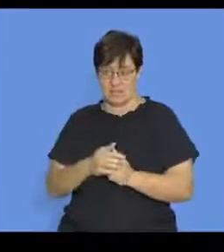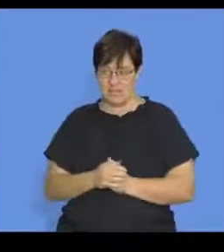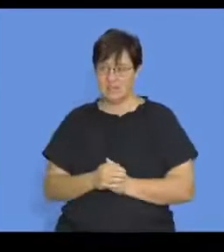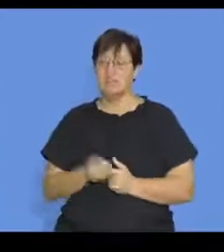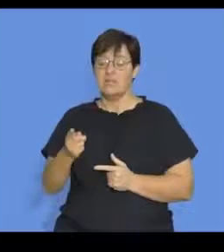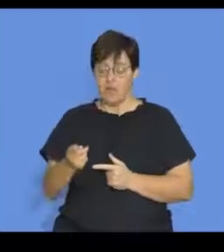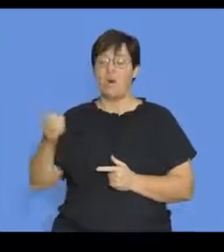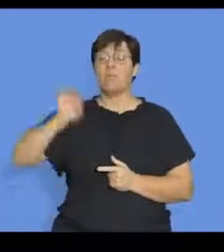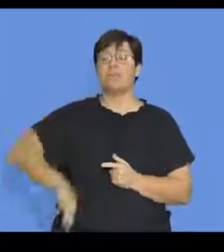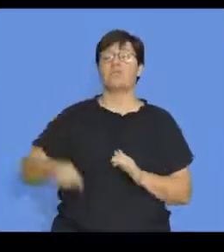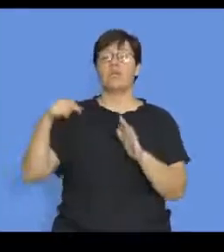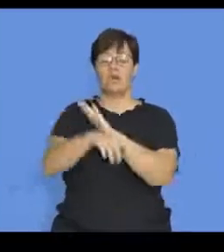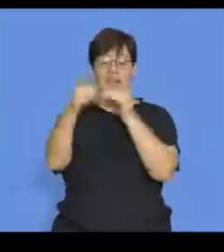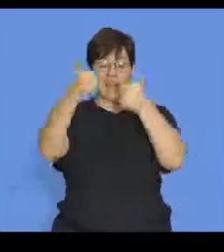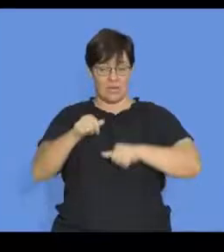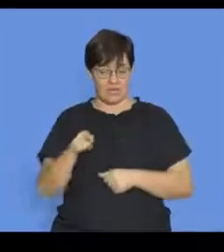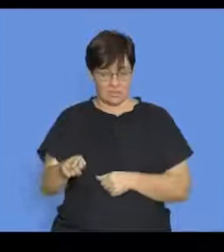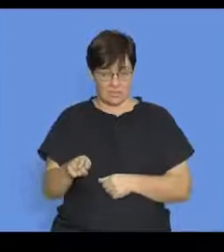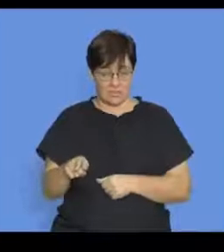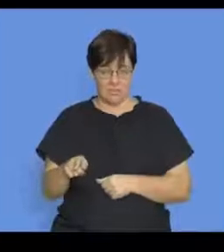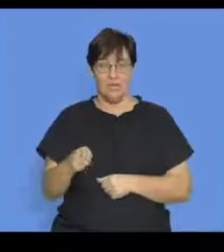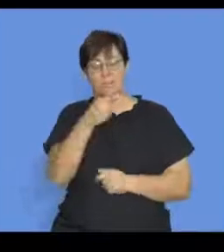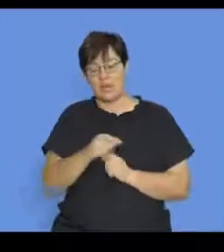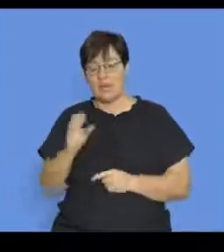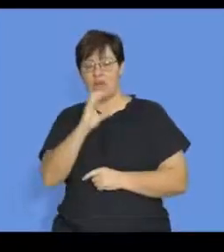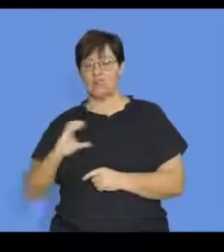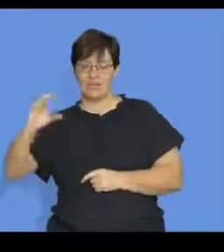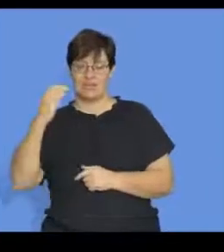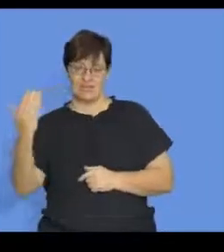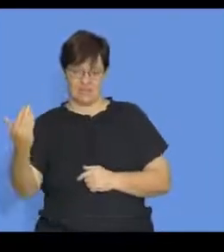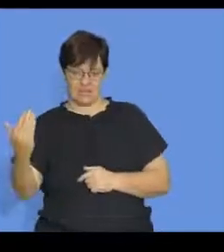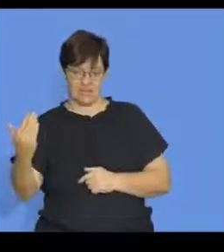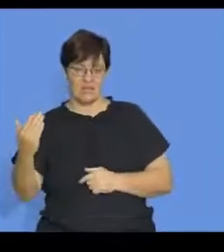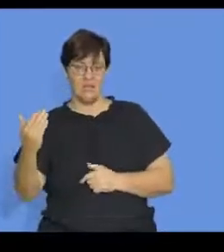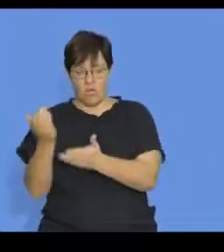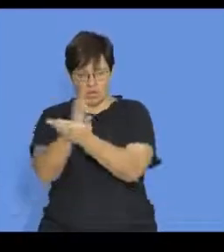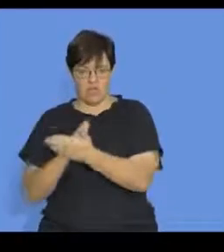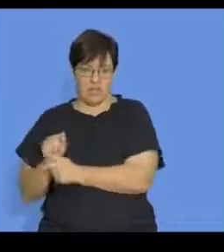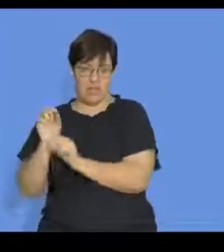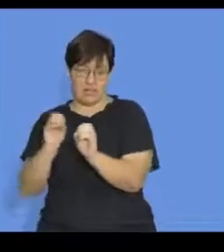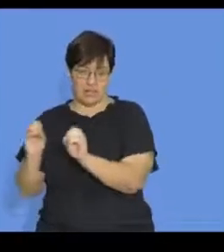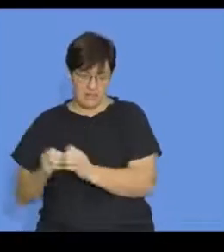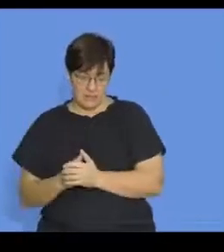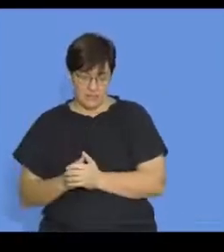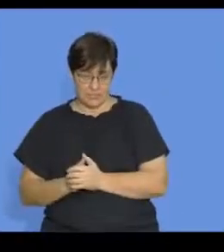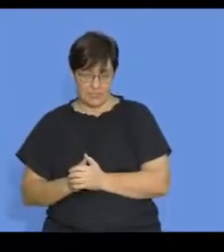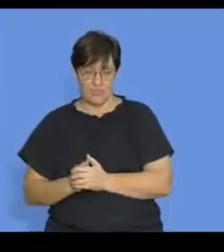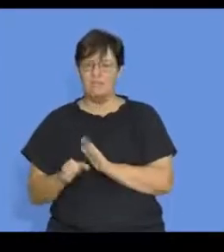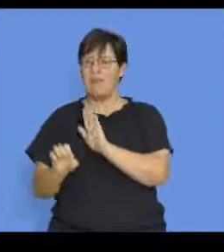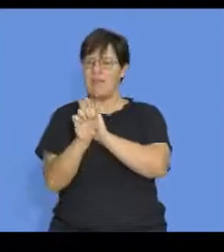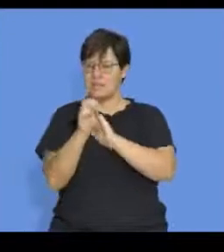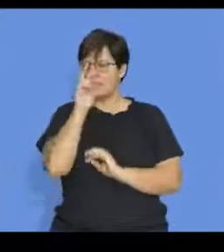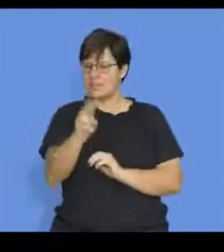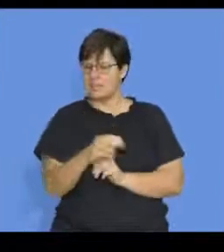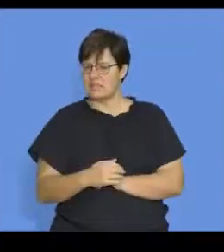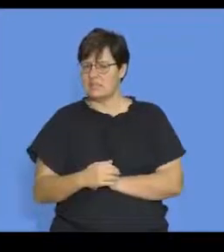that obviously comes from the profit and loss account to the credit side of appropriation. So in this